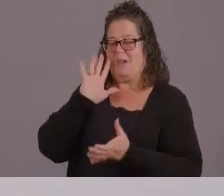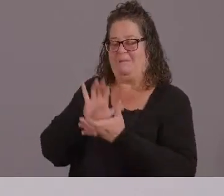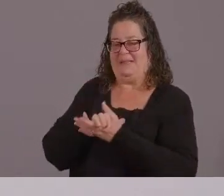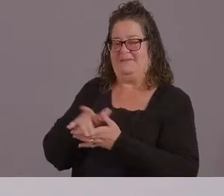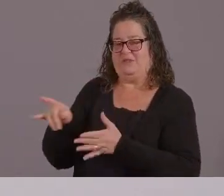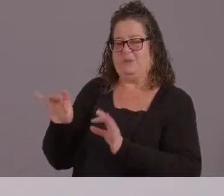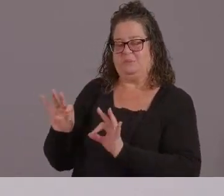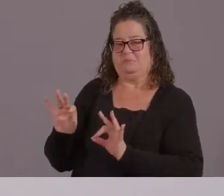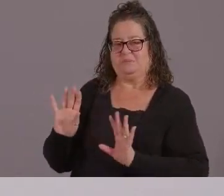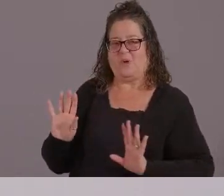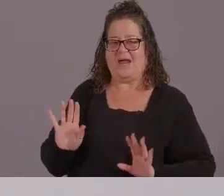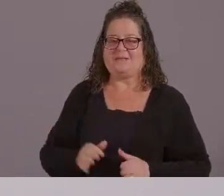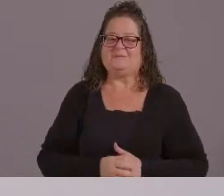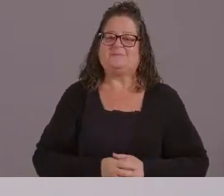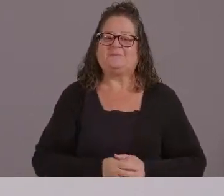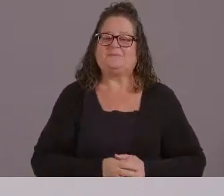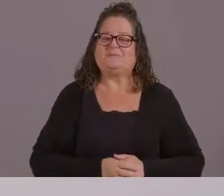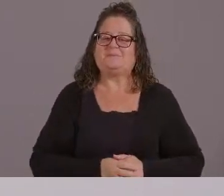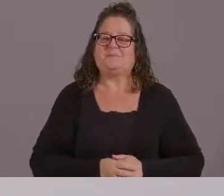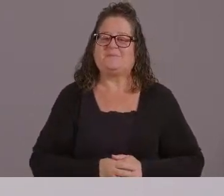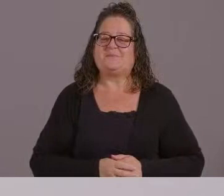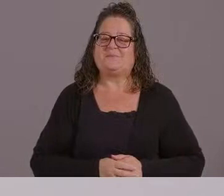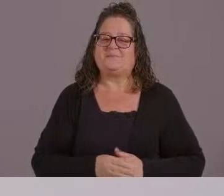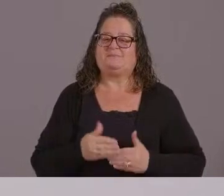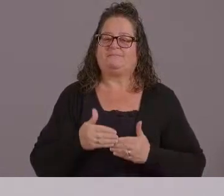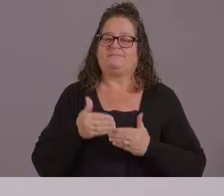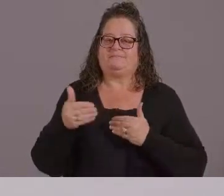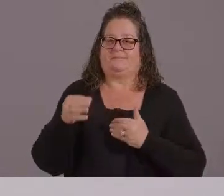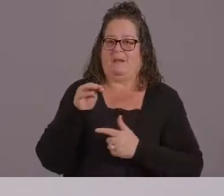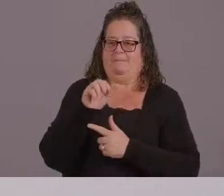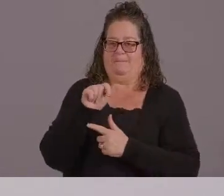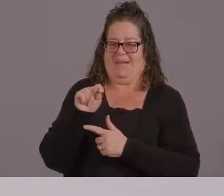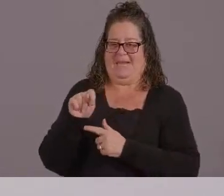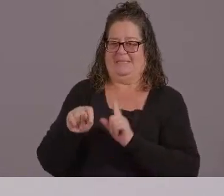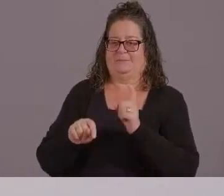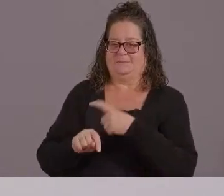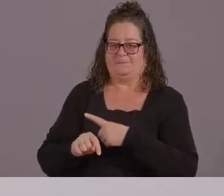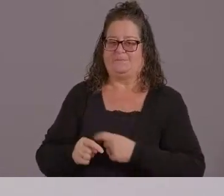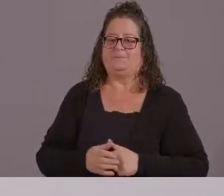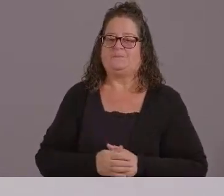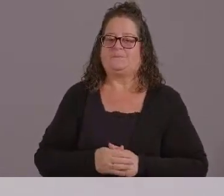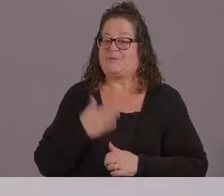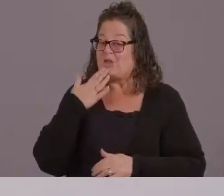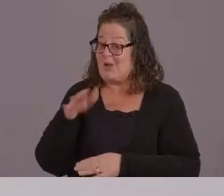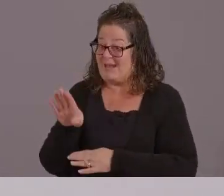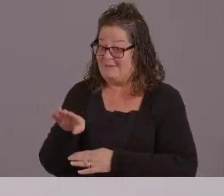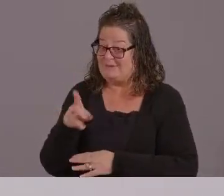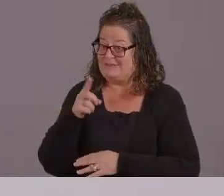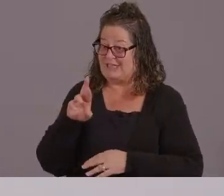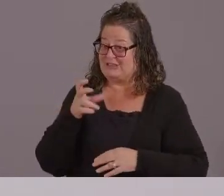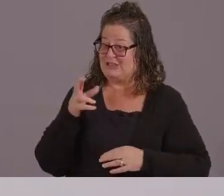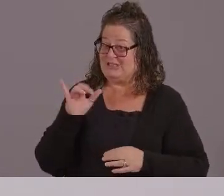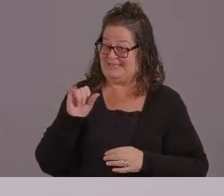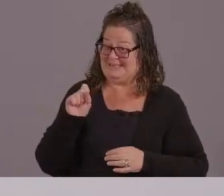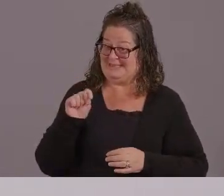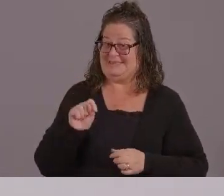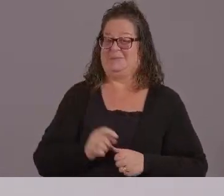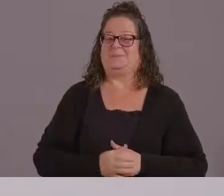Hey, good afternoon, Dr. Thank you for taking the questions. I want to ask about that decision,